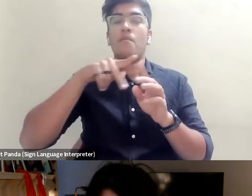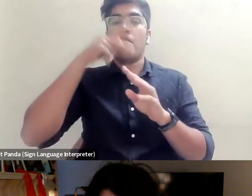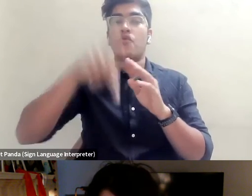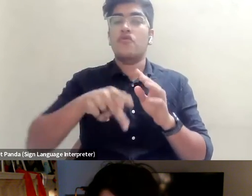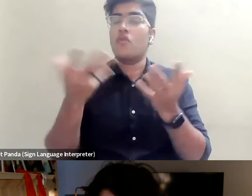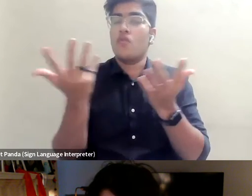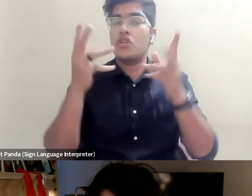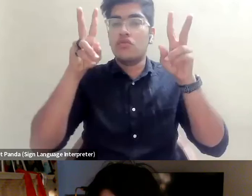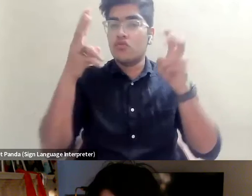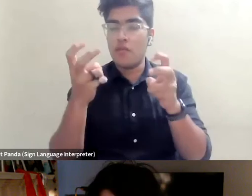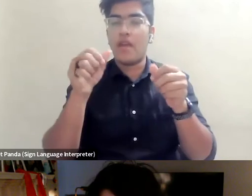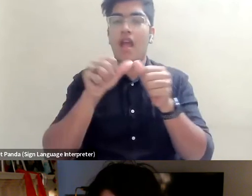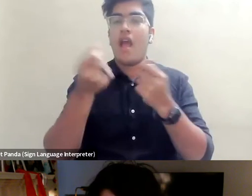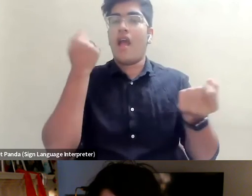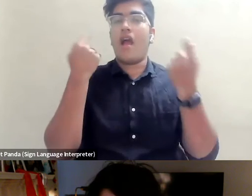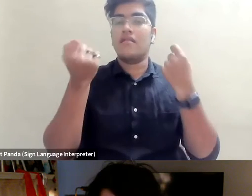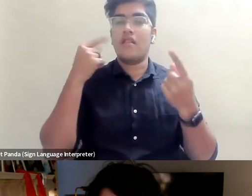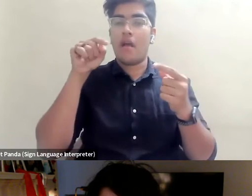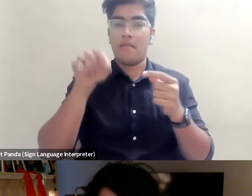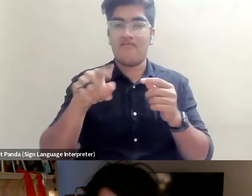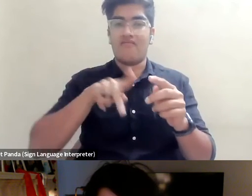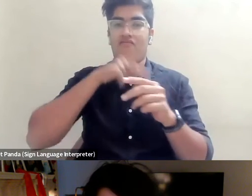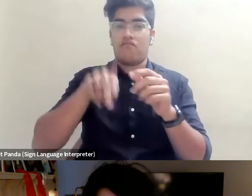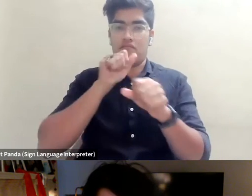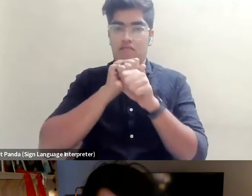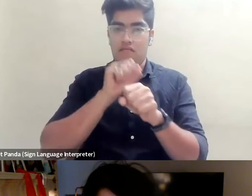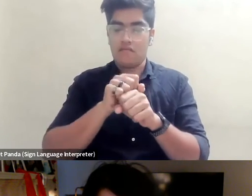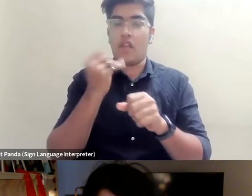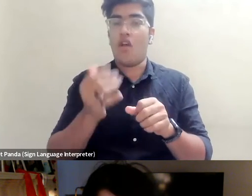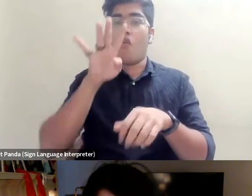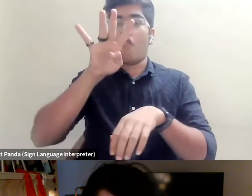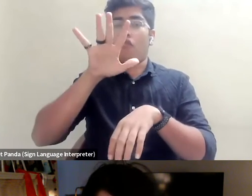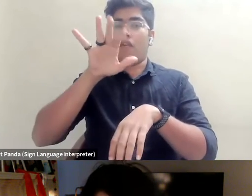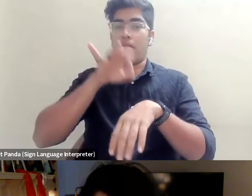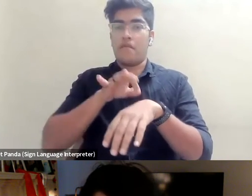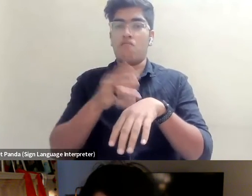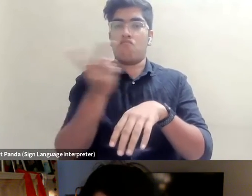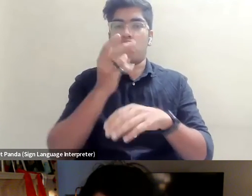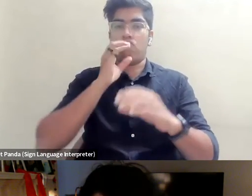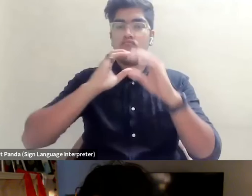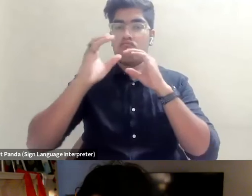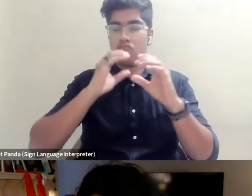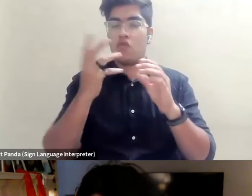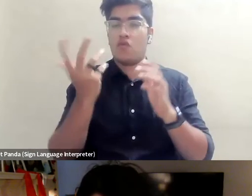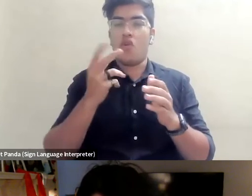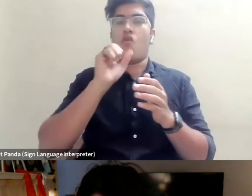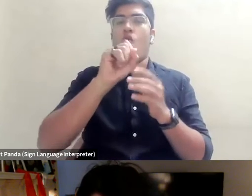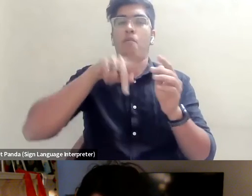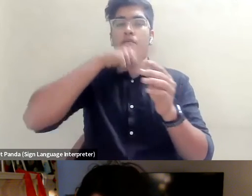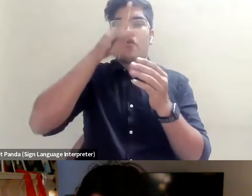will spend the next 45 minutes in conversation with each other about different facets of Padmini's